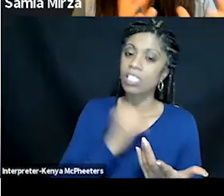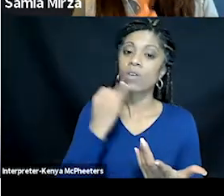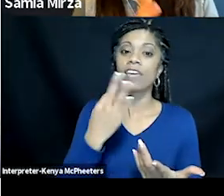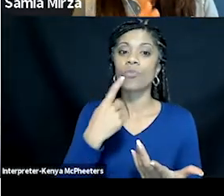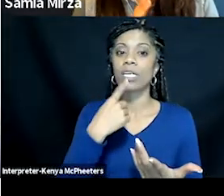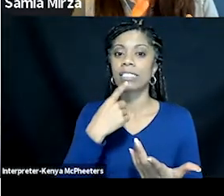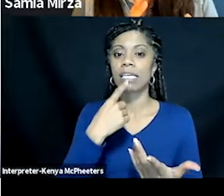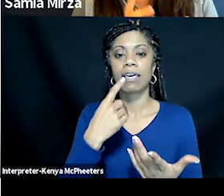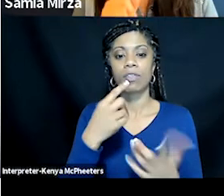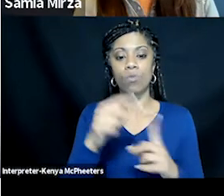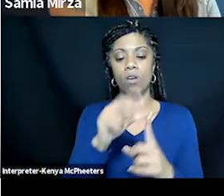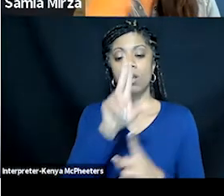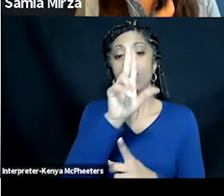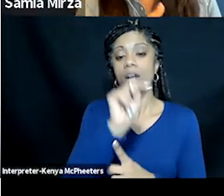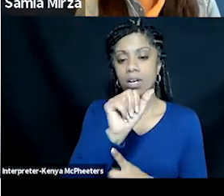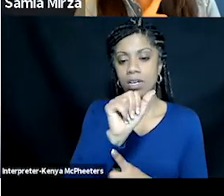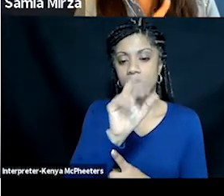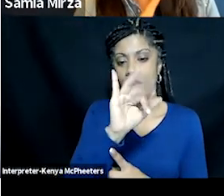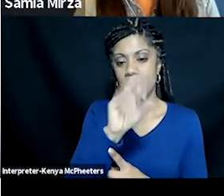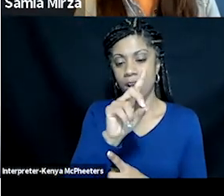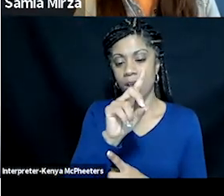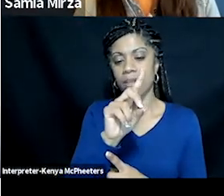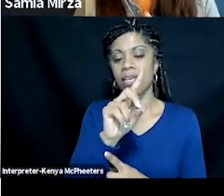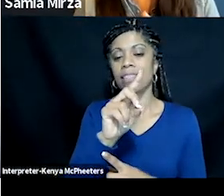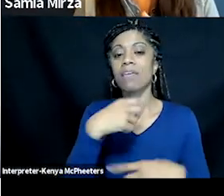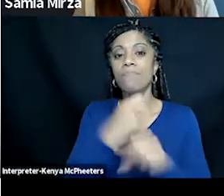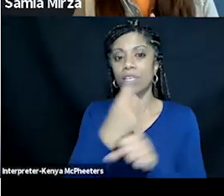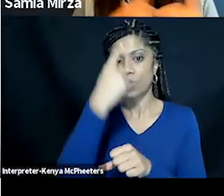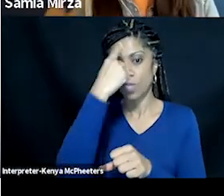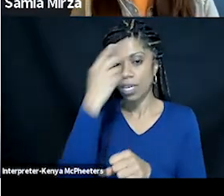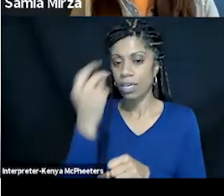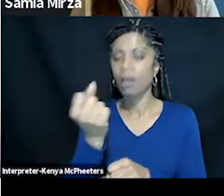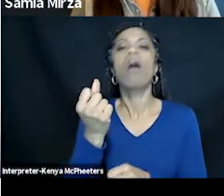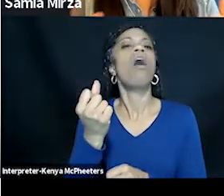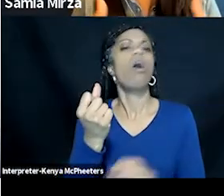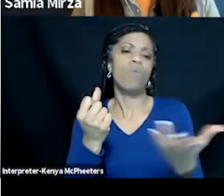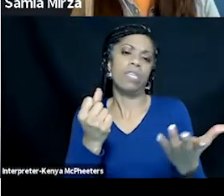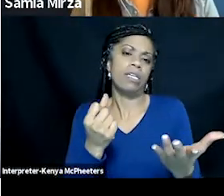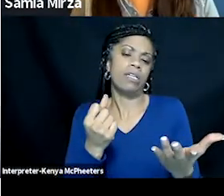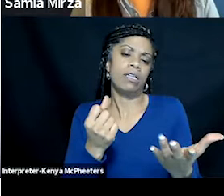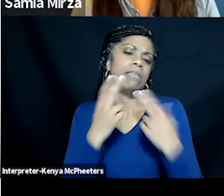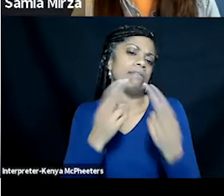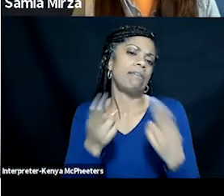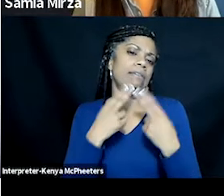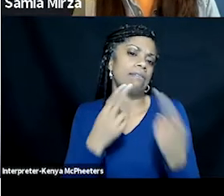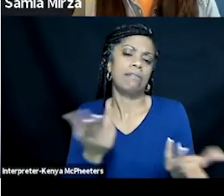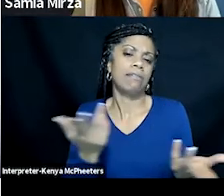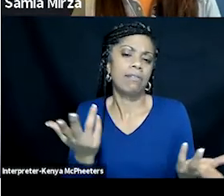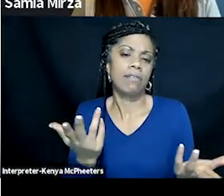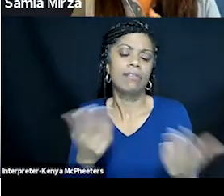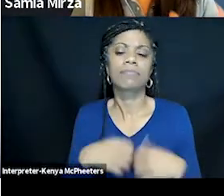the study found that in the last year since Ahmaud Arbery's death, which this week is a year since his